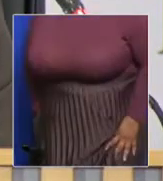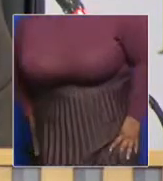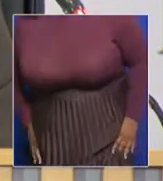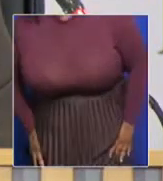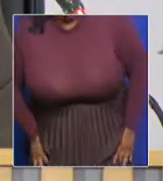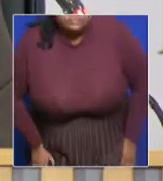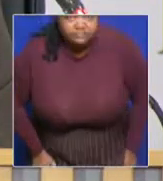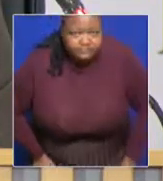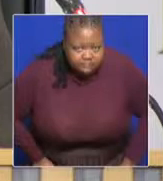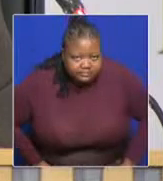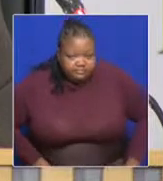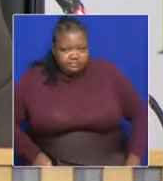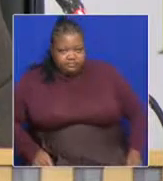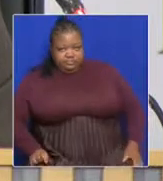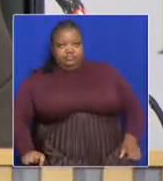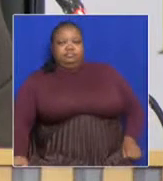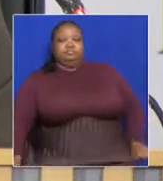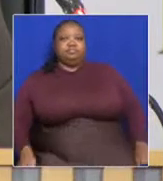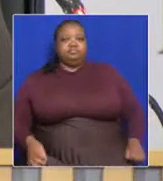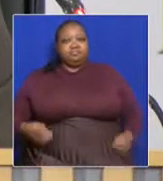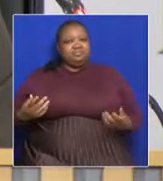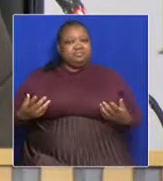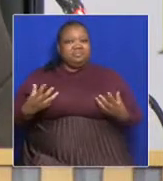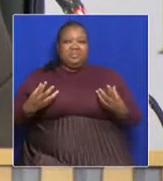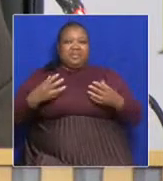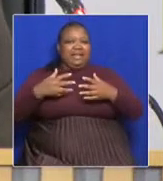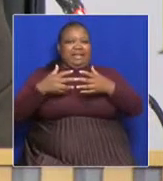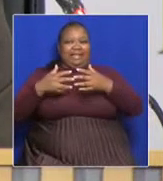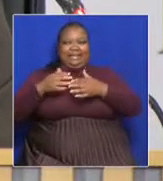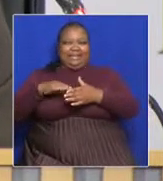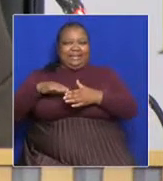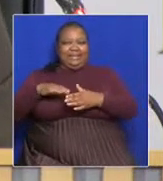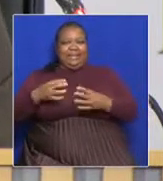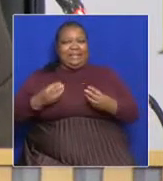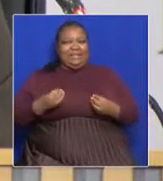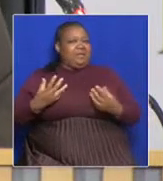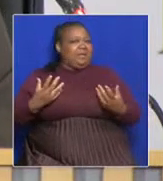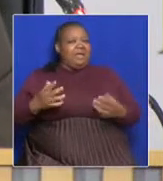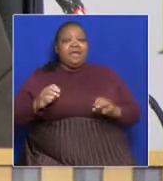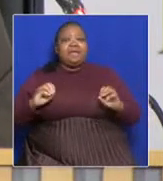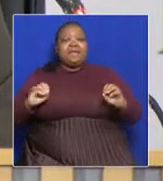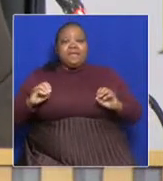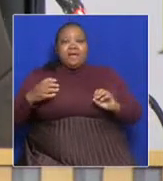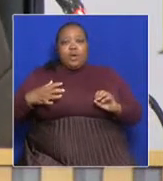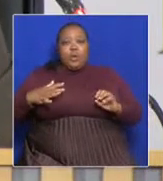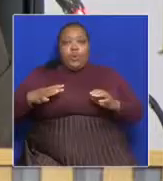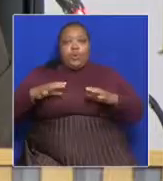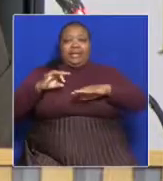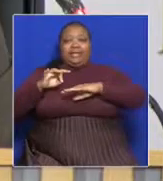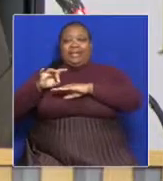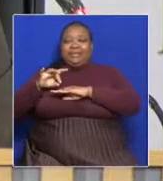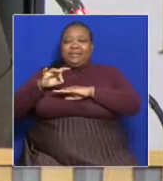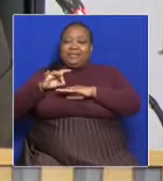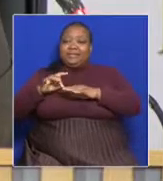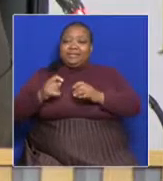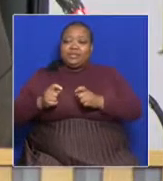any intention behind it. It was just merely seeking guidance. How do I get this thing fast-tracked? How do I get rid of it?